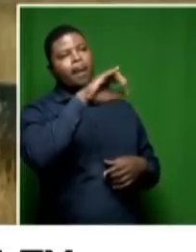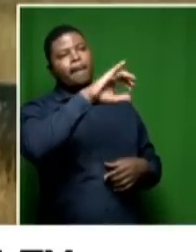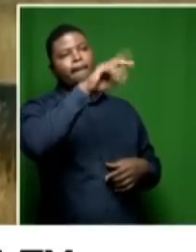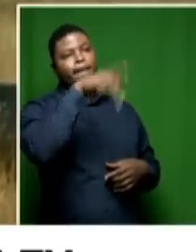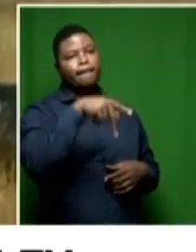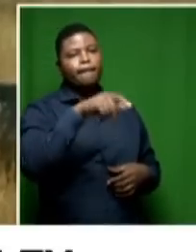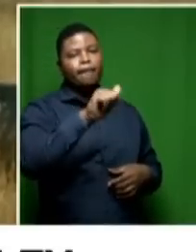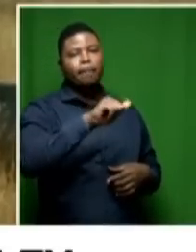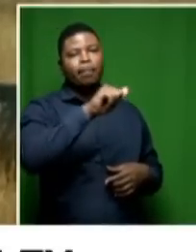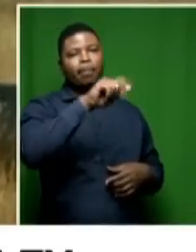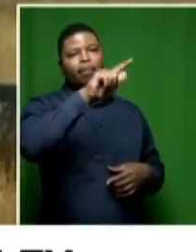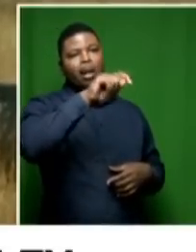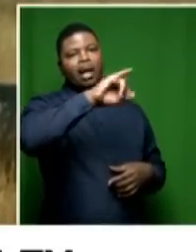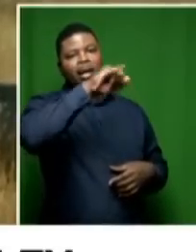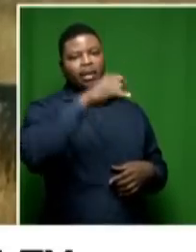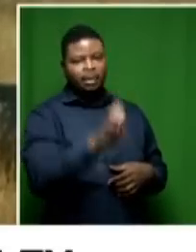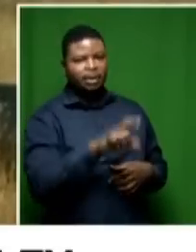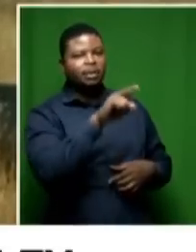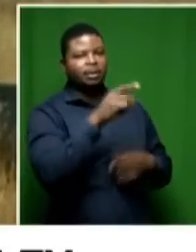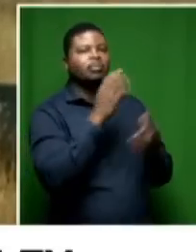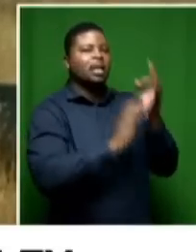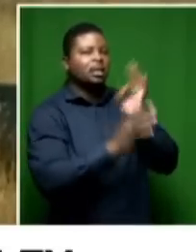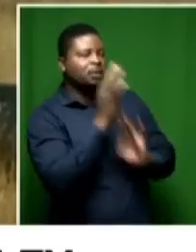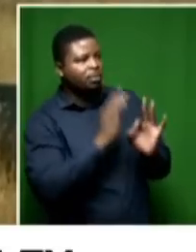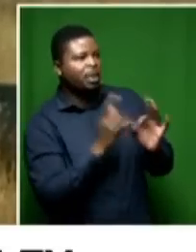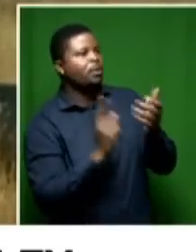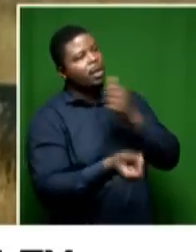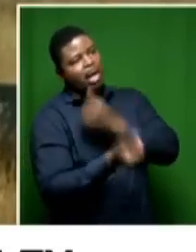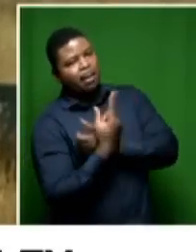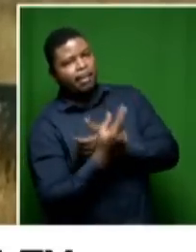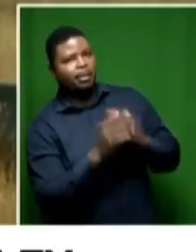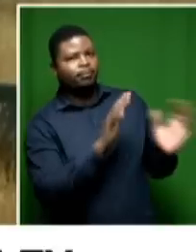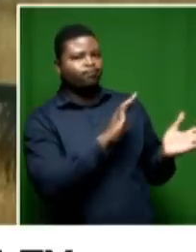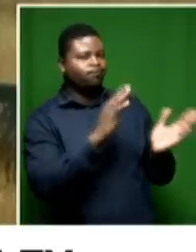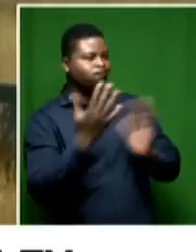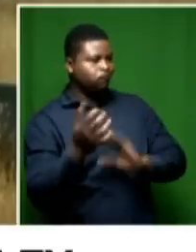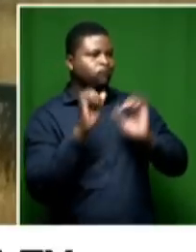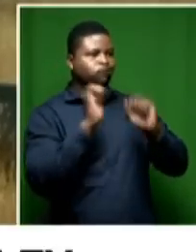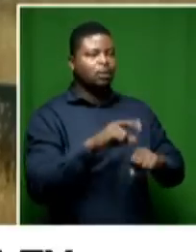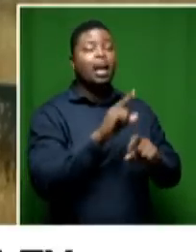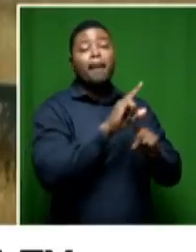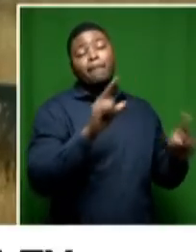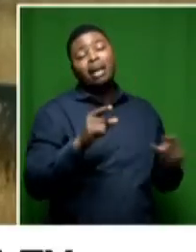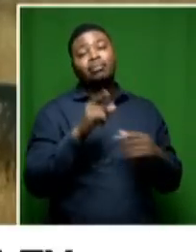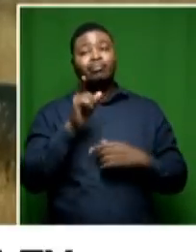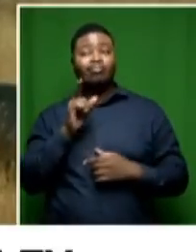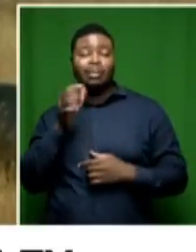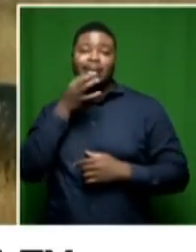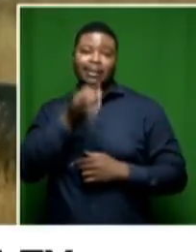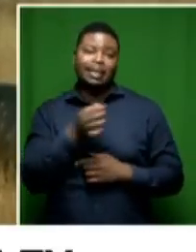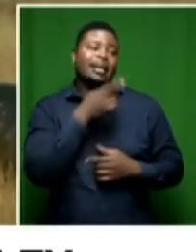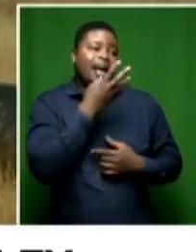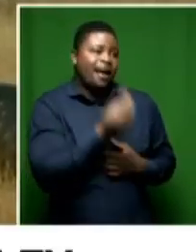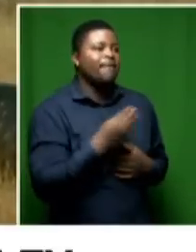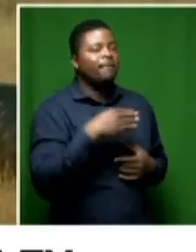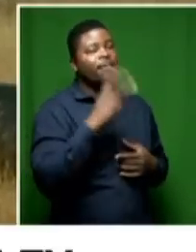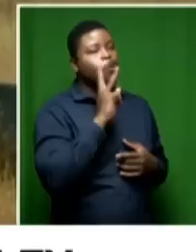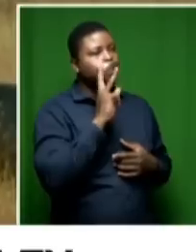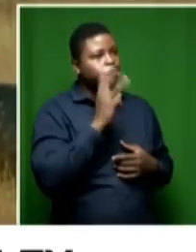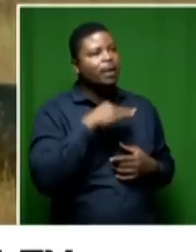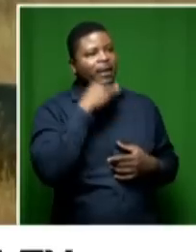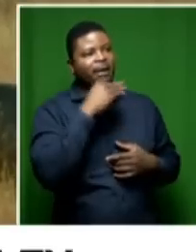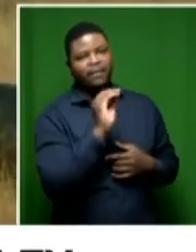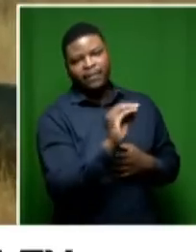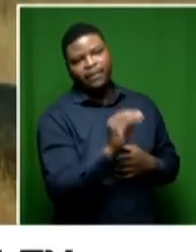tankers will be provided and there will be enough water to service the whole of Kimberley.